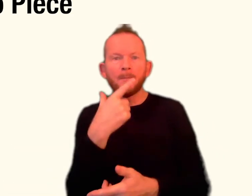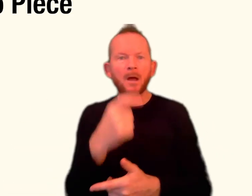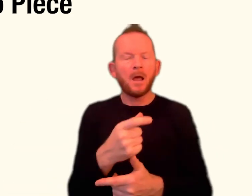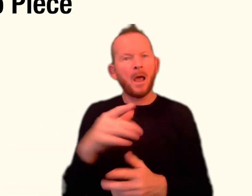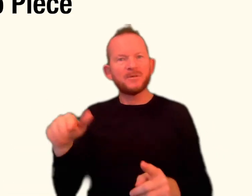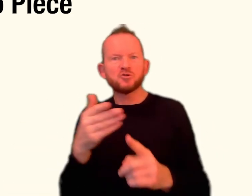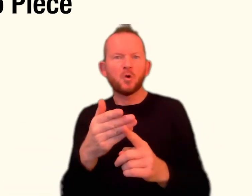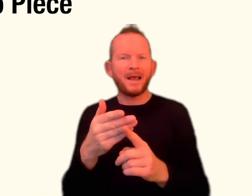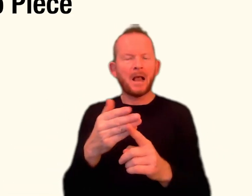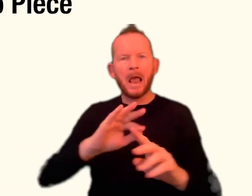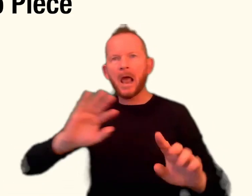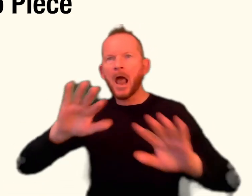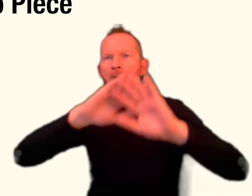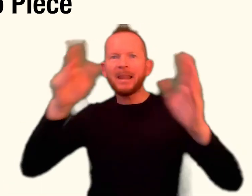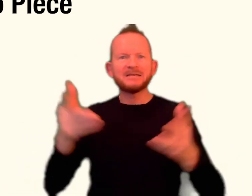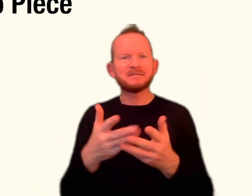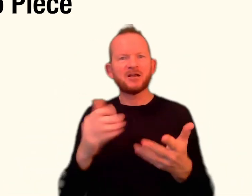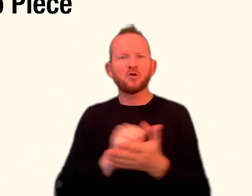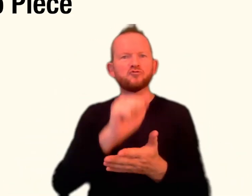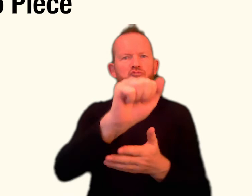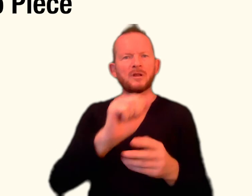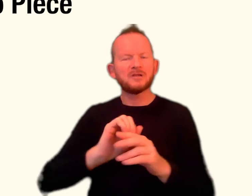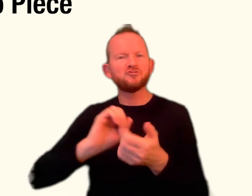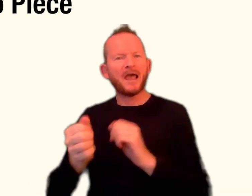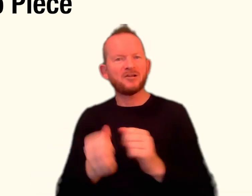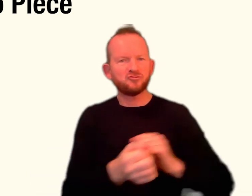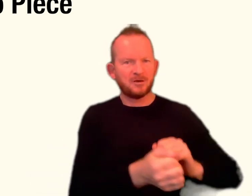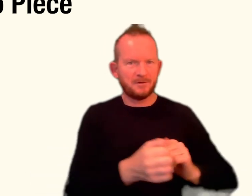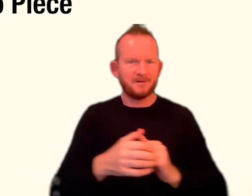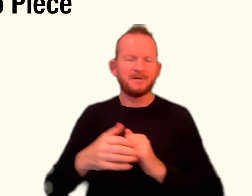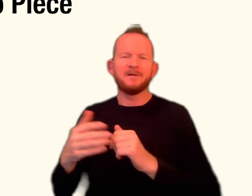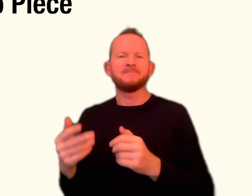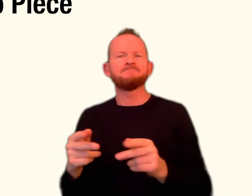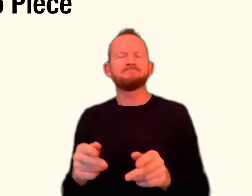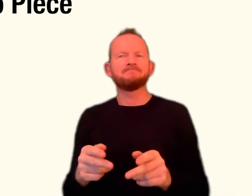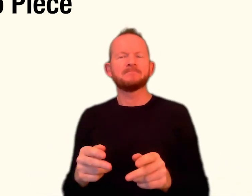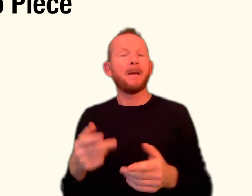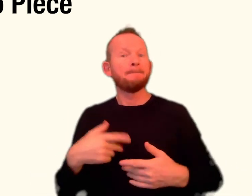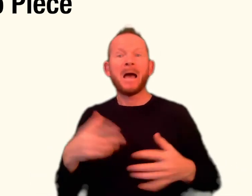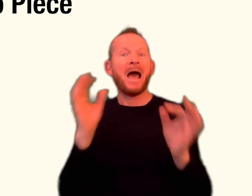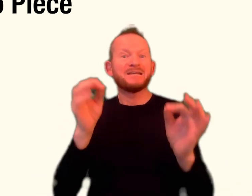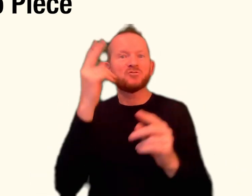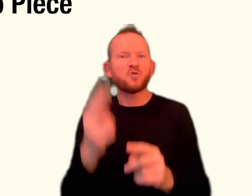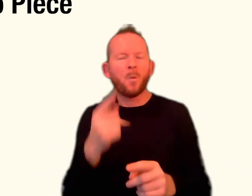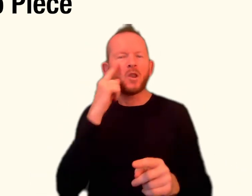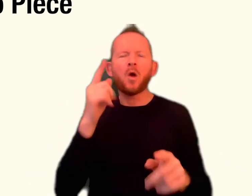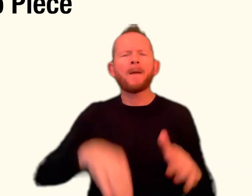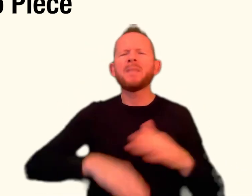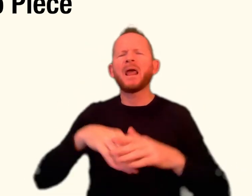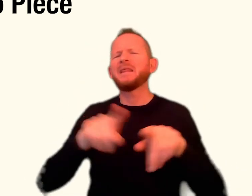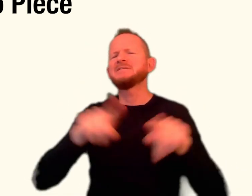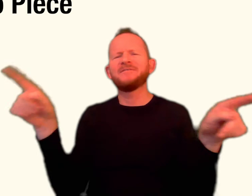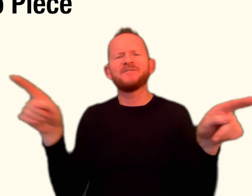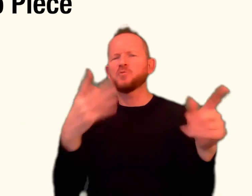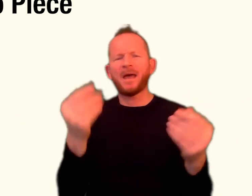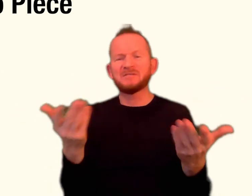holistic cultural change at a systemic level. My ideal school would look completely different to what we